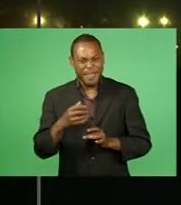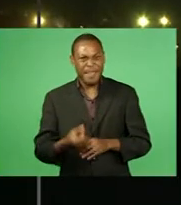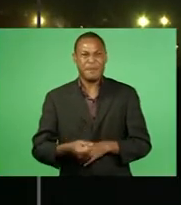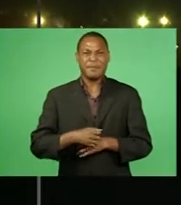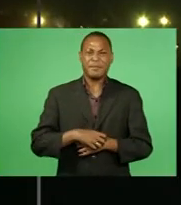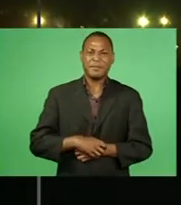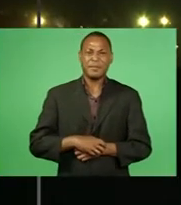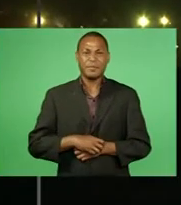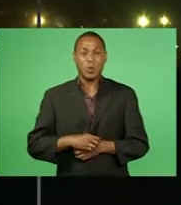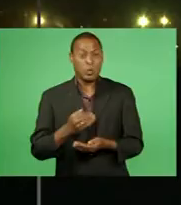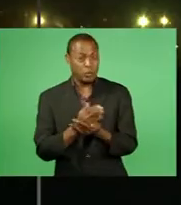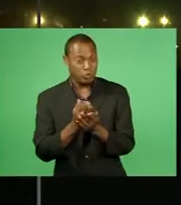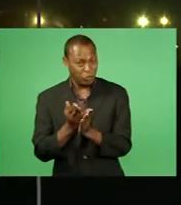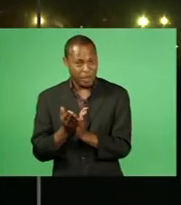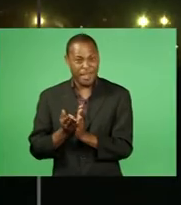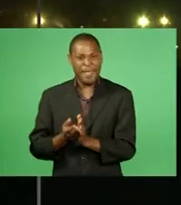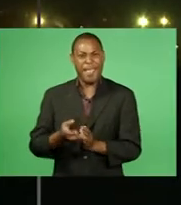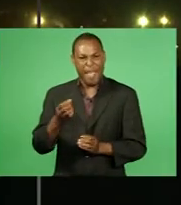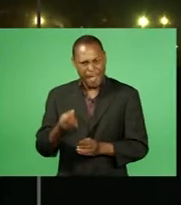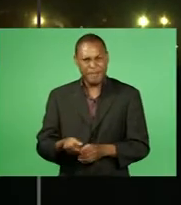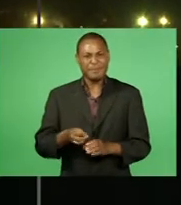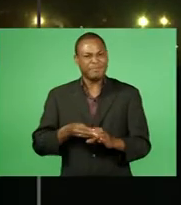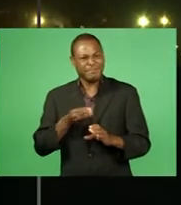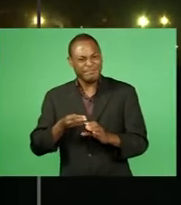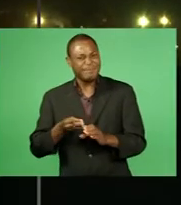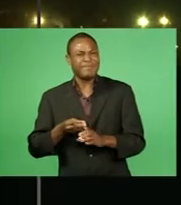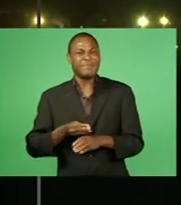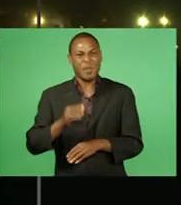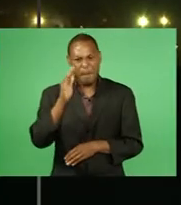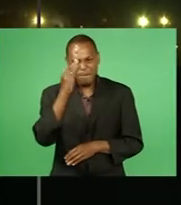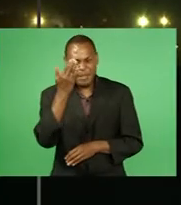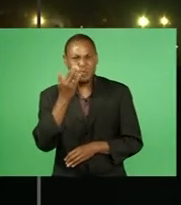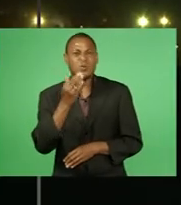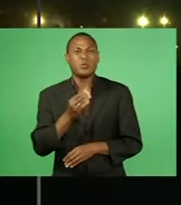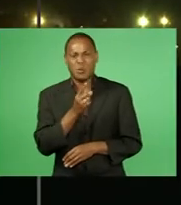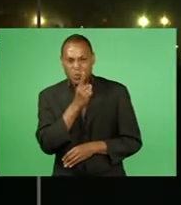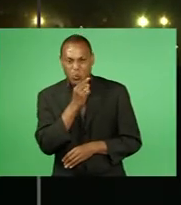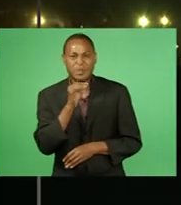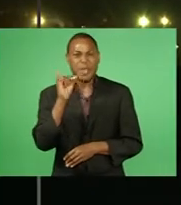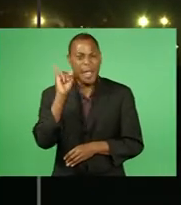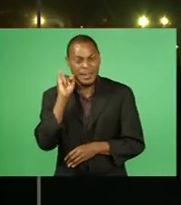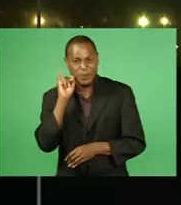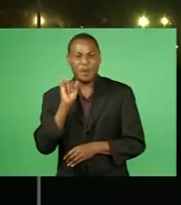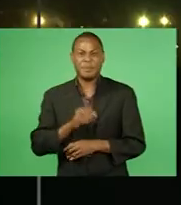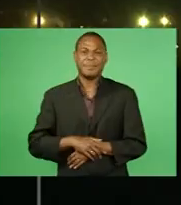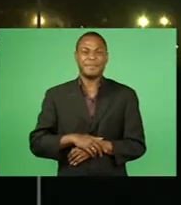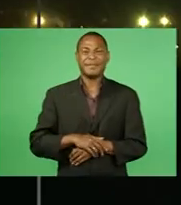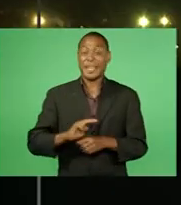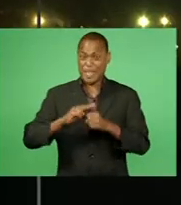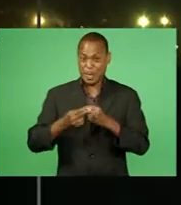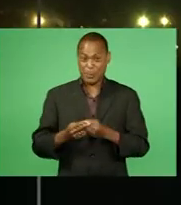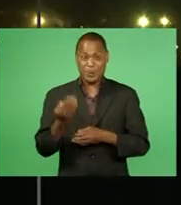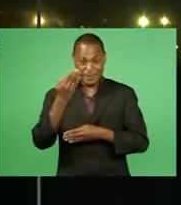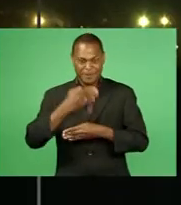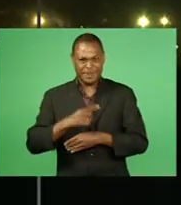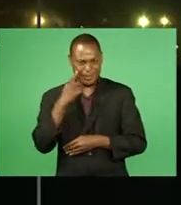fbcnews@fbc.com.fj or share it with us via our various social media accounts including Facebook, Twitter and Instagram. That's your news for this evening.